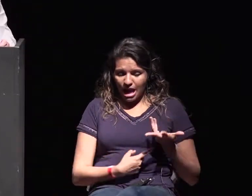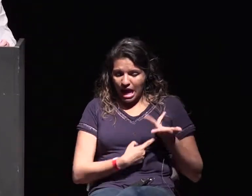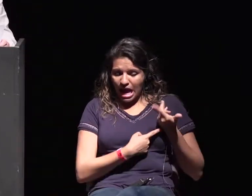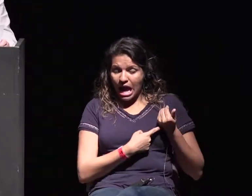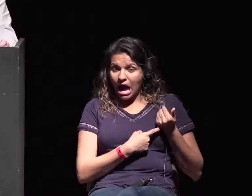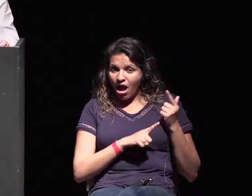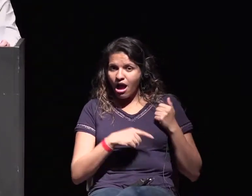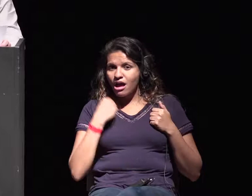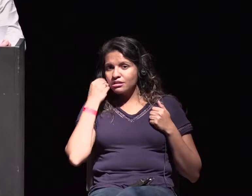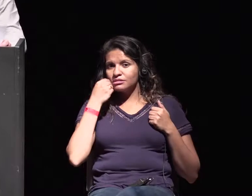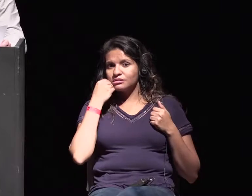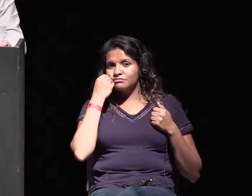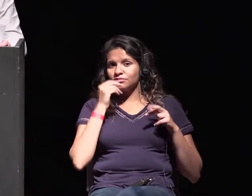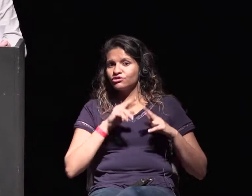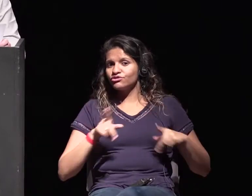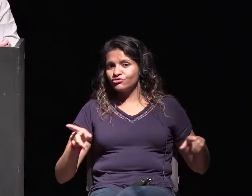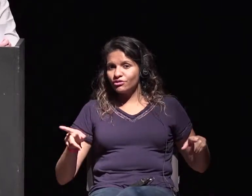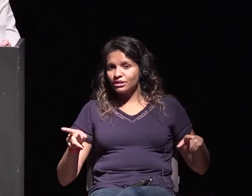equal measure to that,